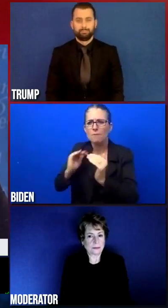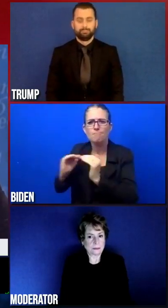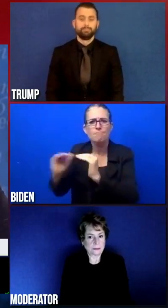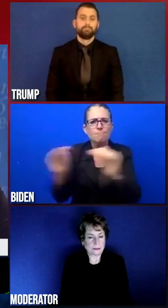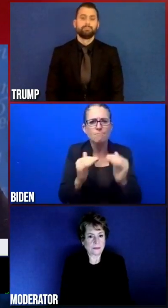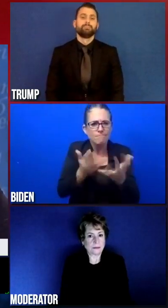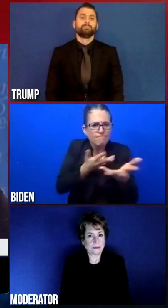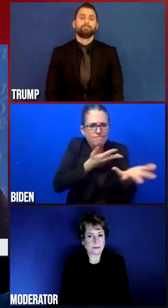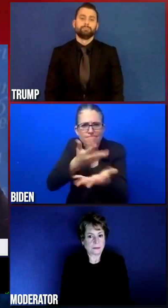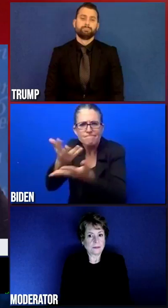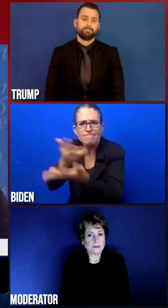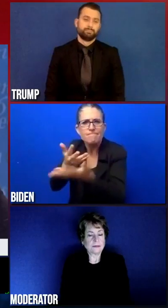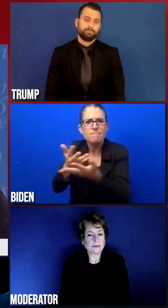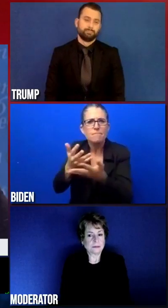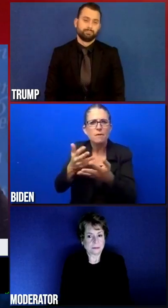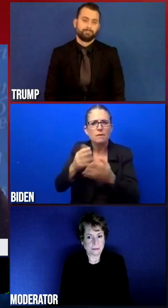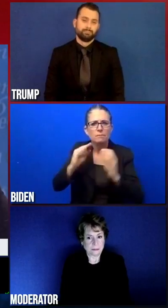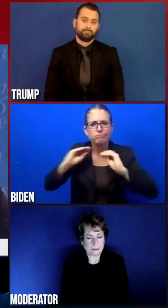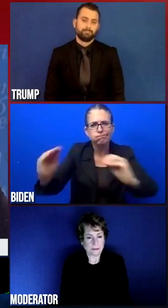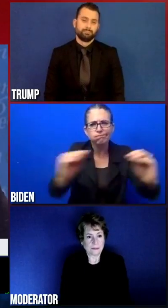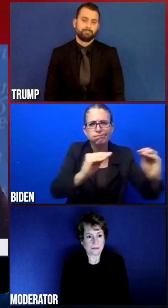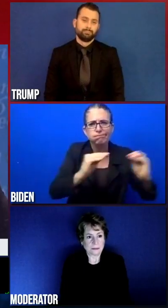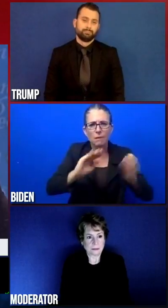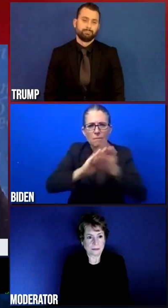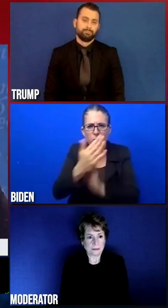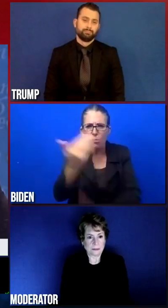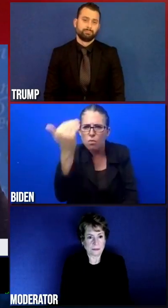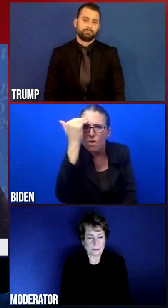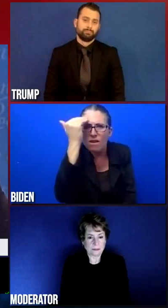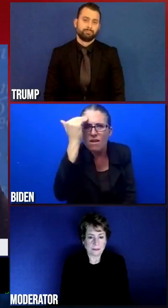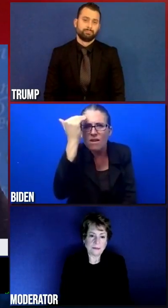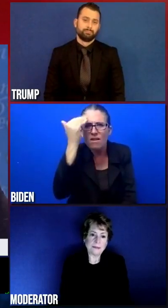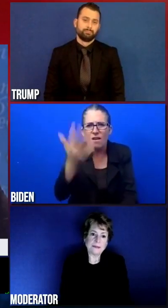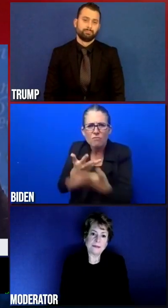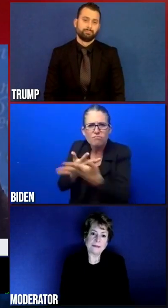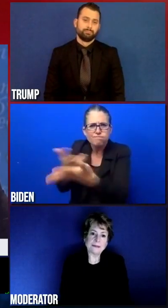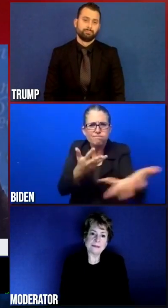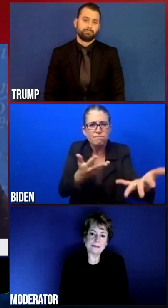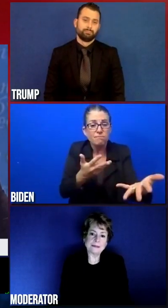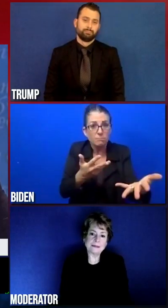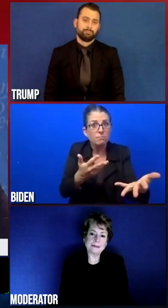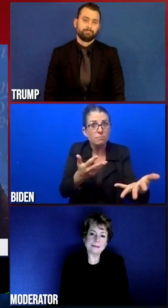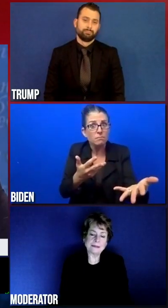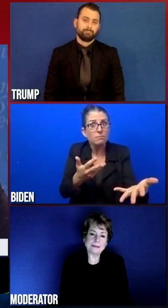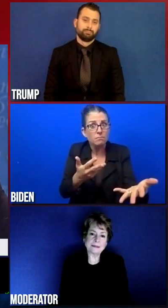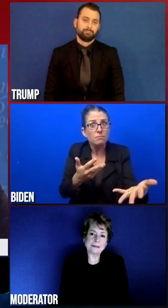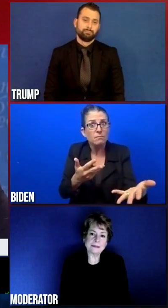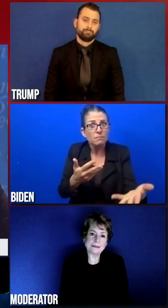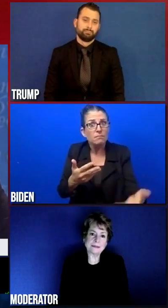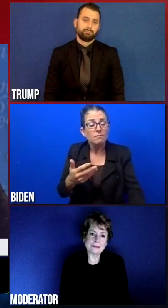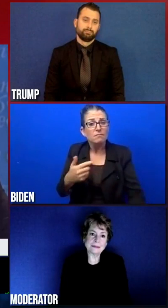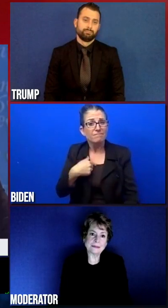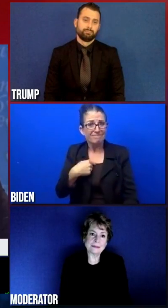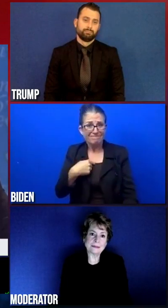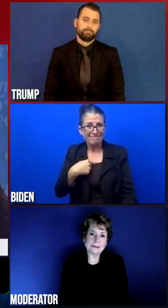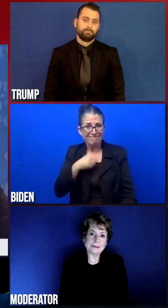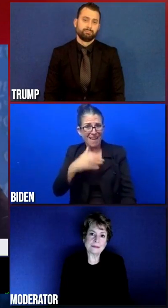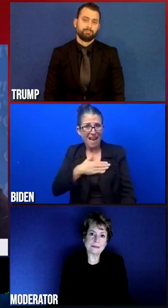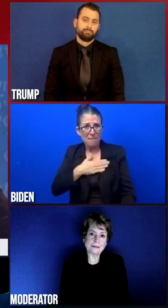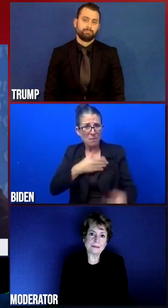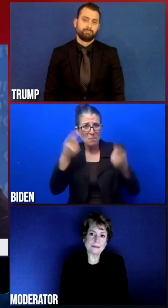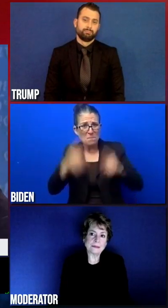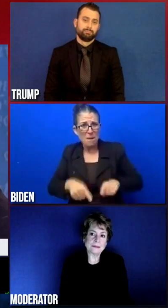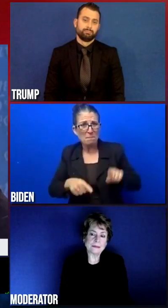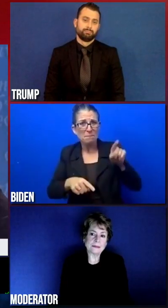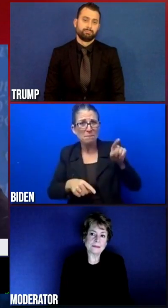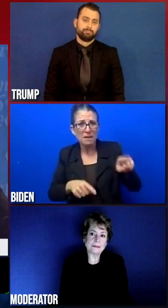what happened to George Floyd. These cops aren't happy to see what happened to Breonna Taylor. Most don't like it. But